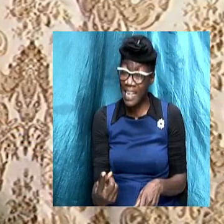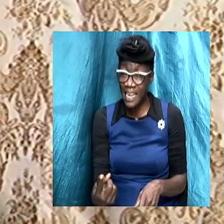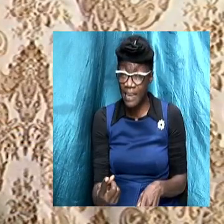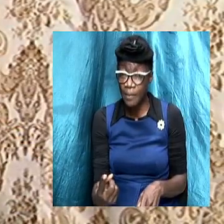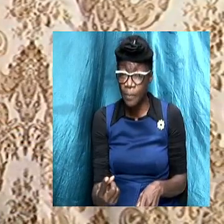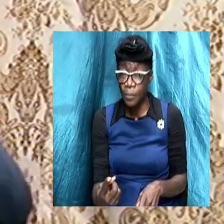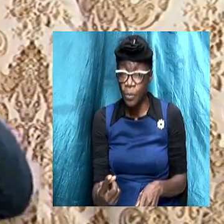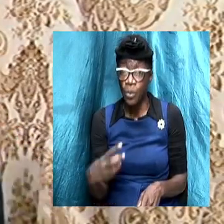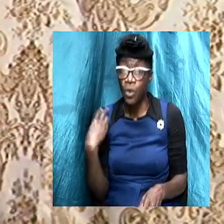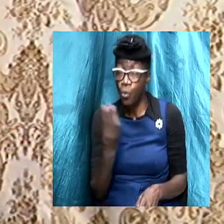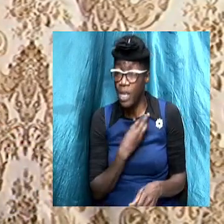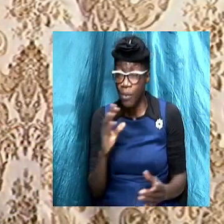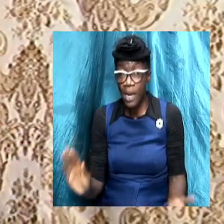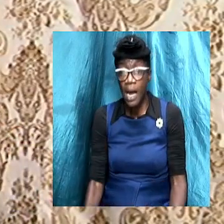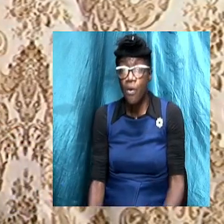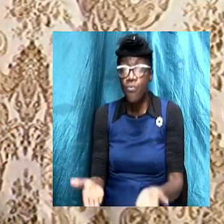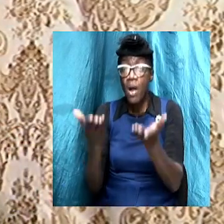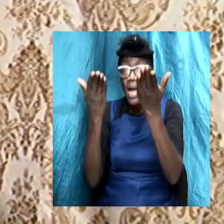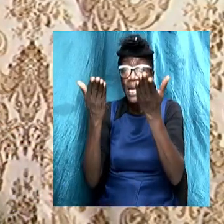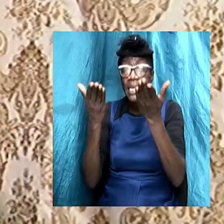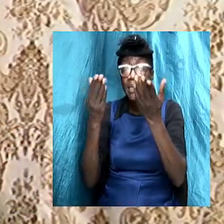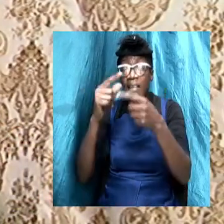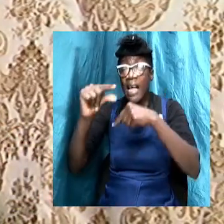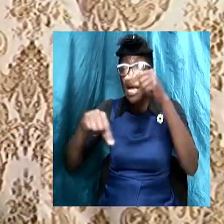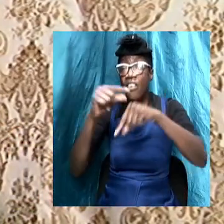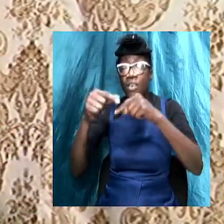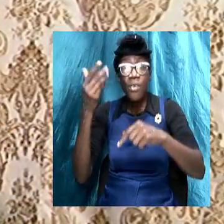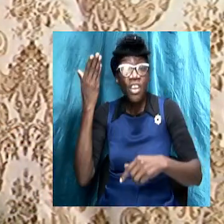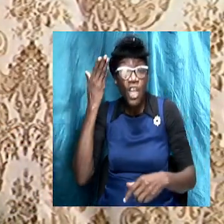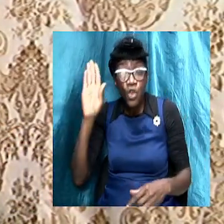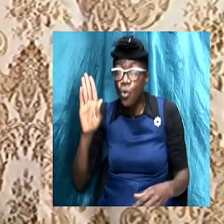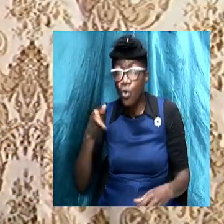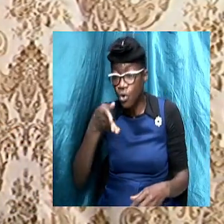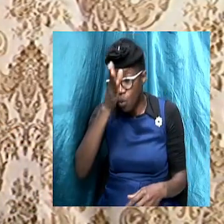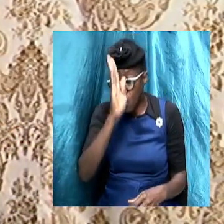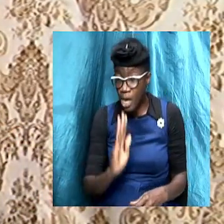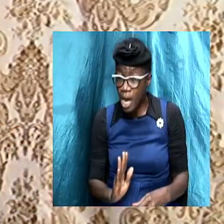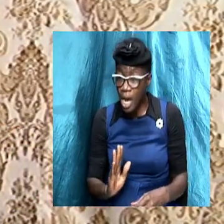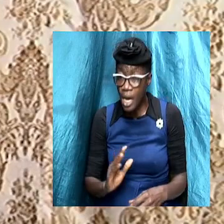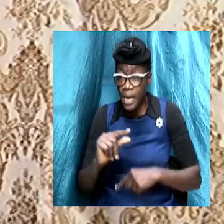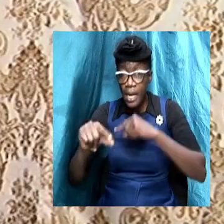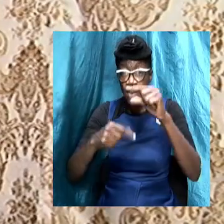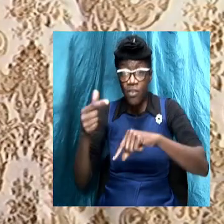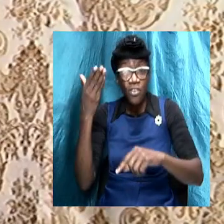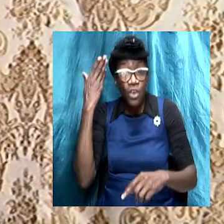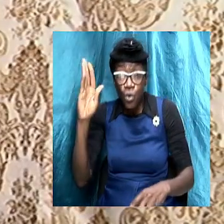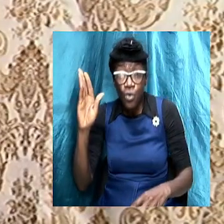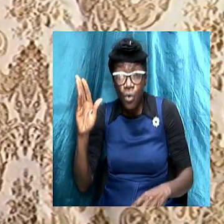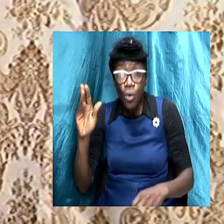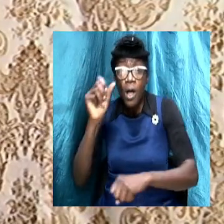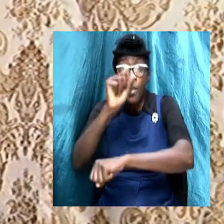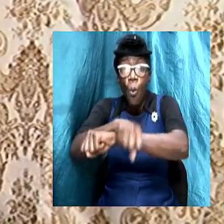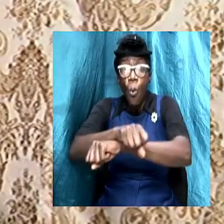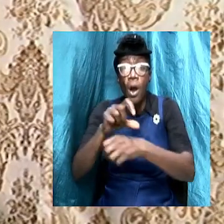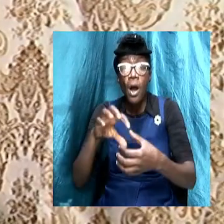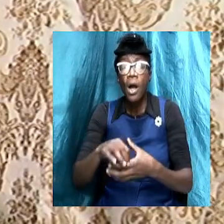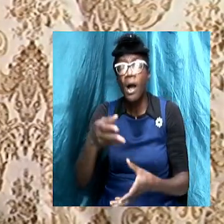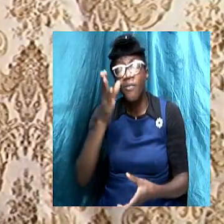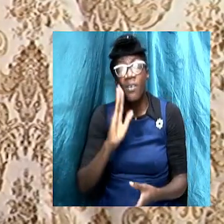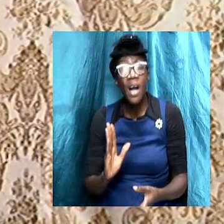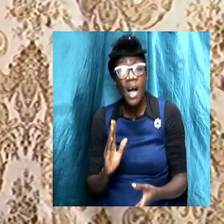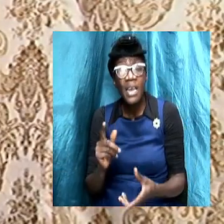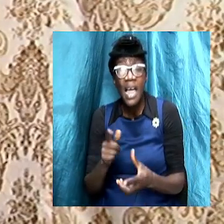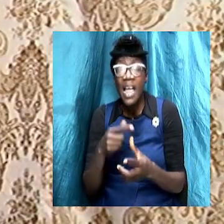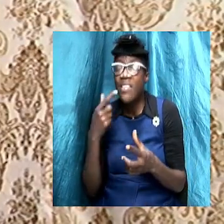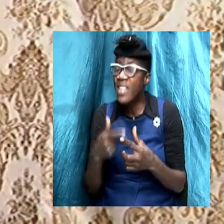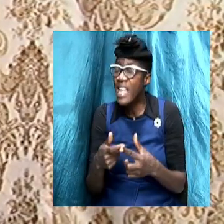we're going to arise a generation that do not know God and a generation that do not know the works of God, and they will